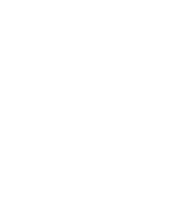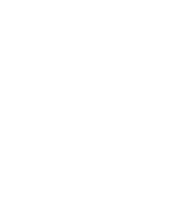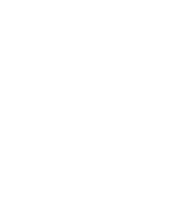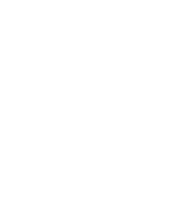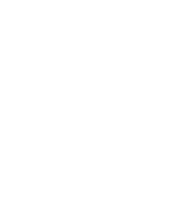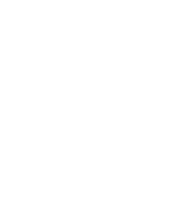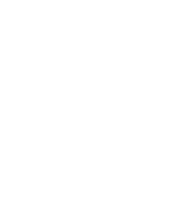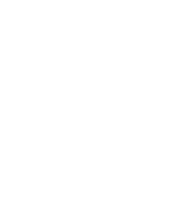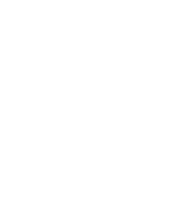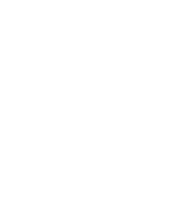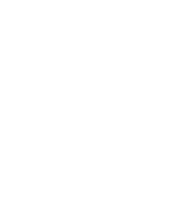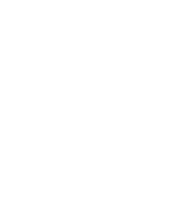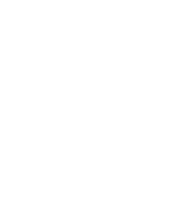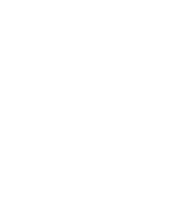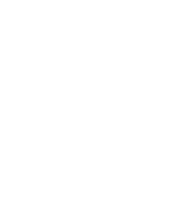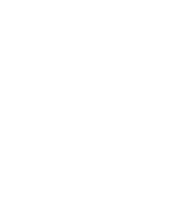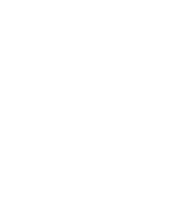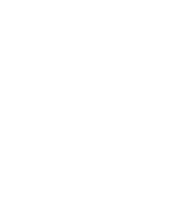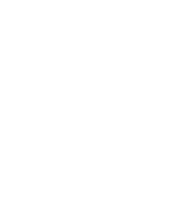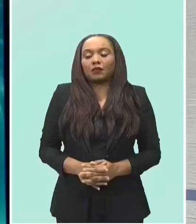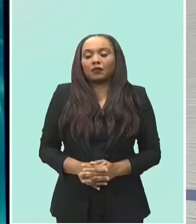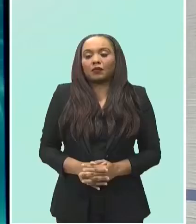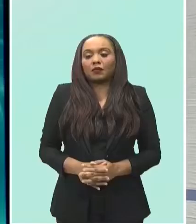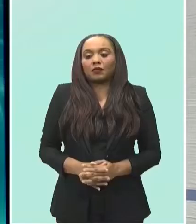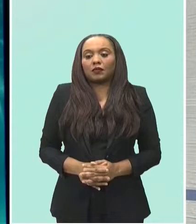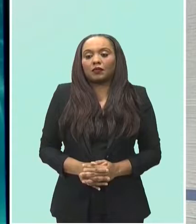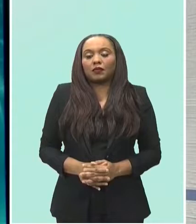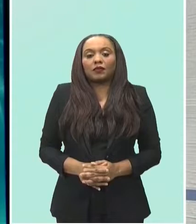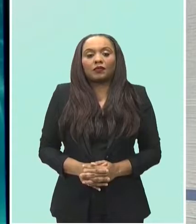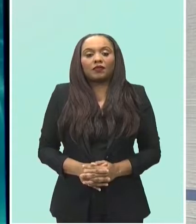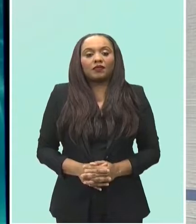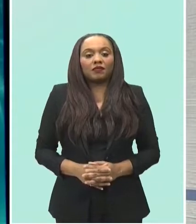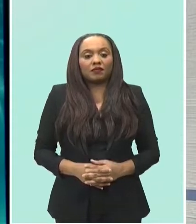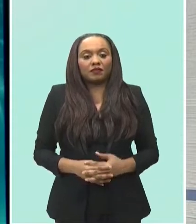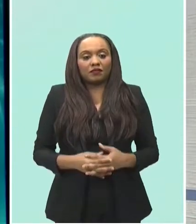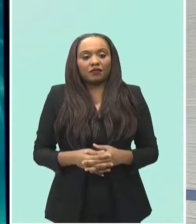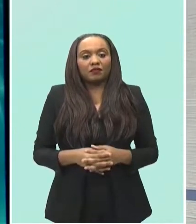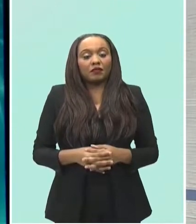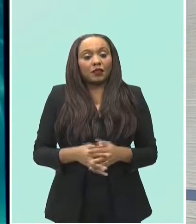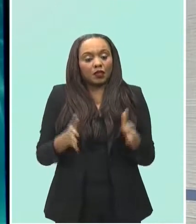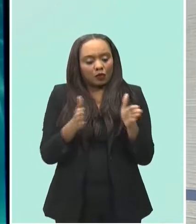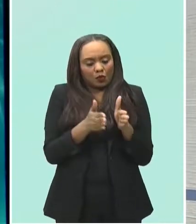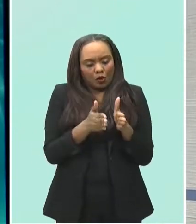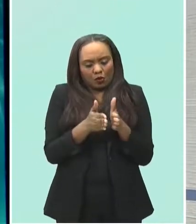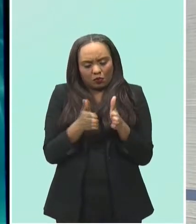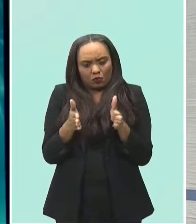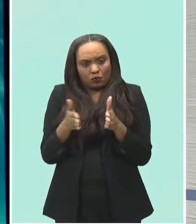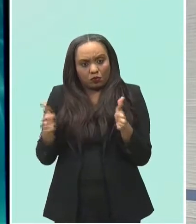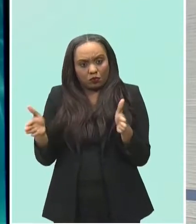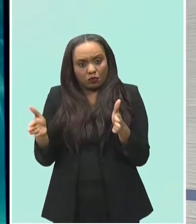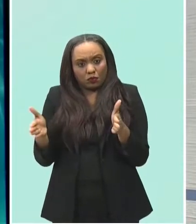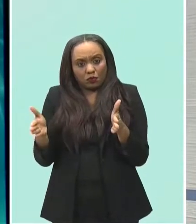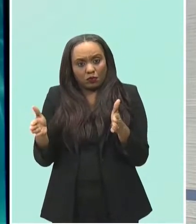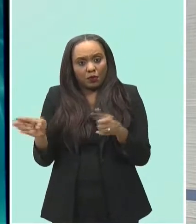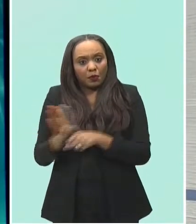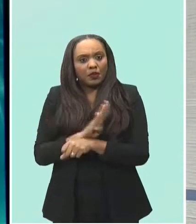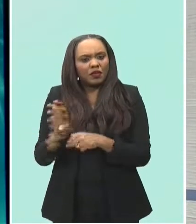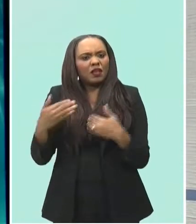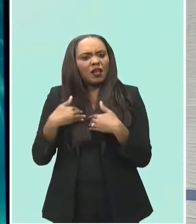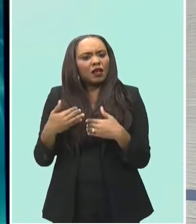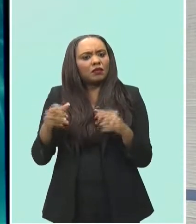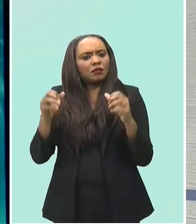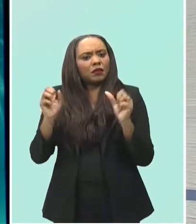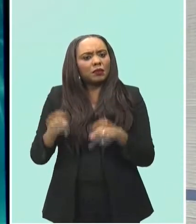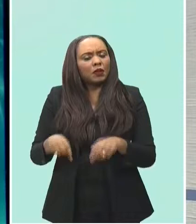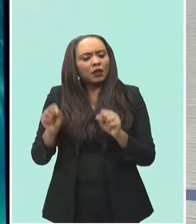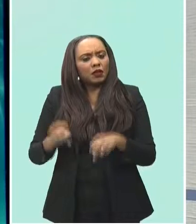Scheme, Ministry of Youth and Community Empowerment. While micro, small and medium enterprises have the ability to